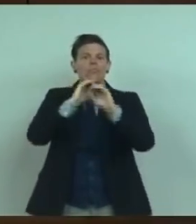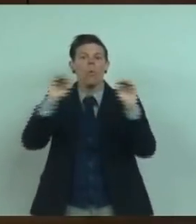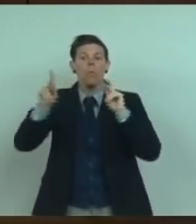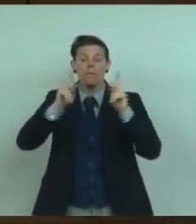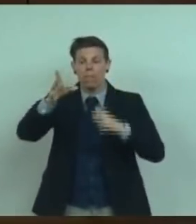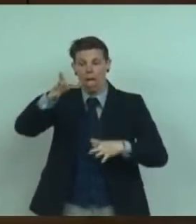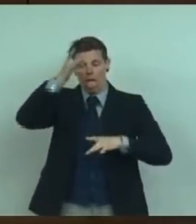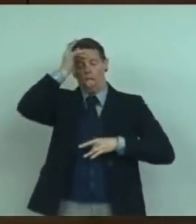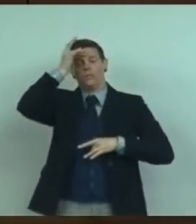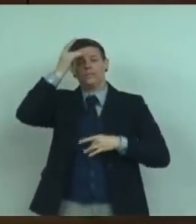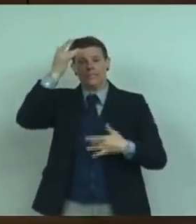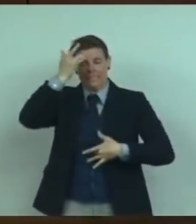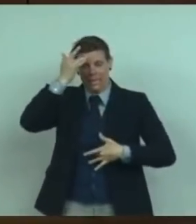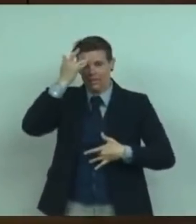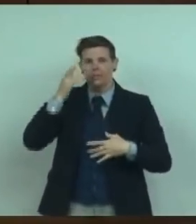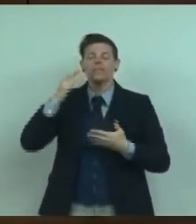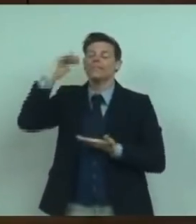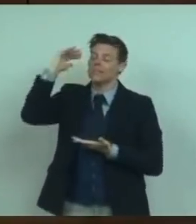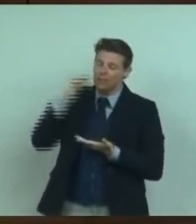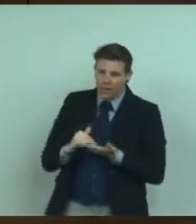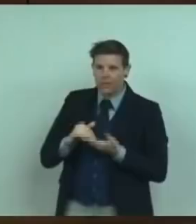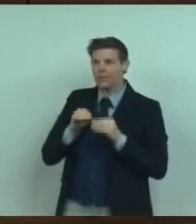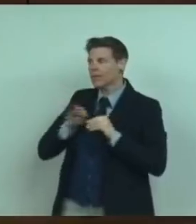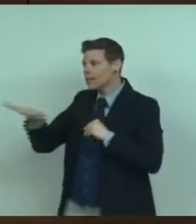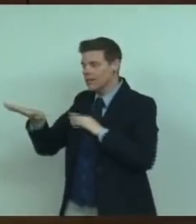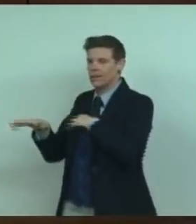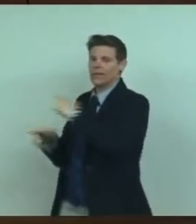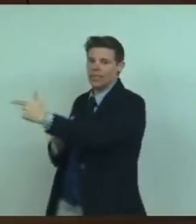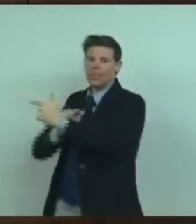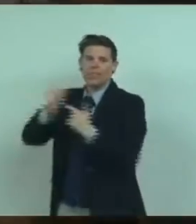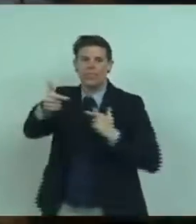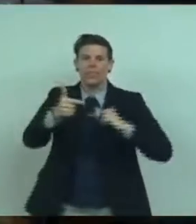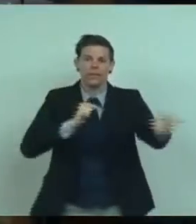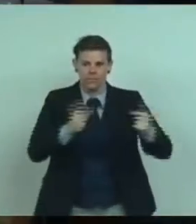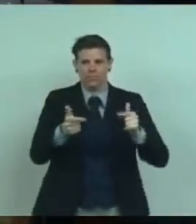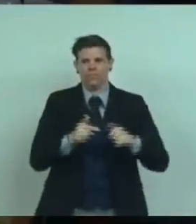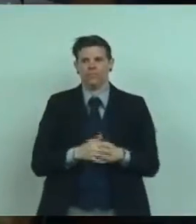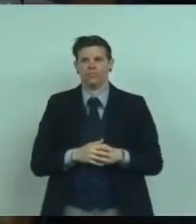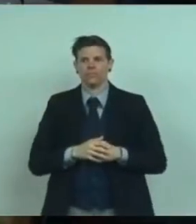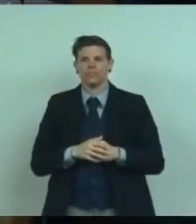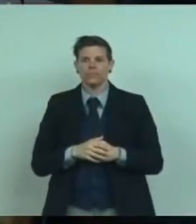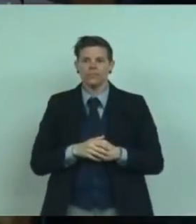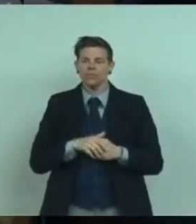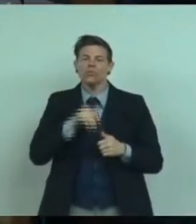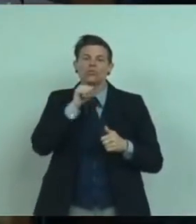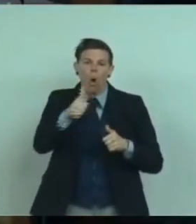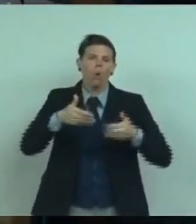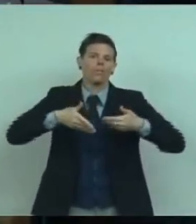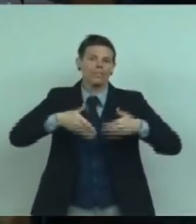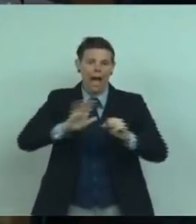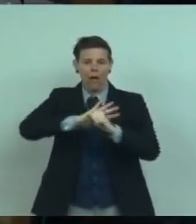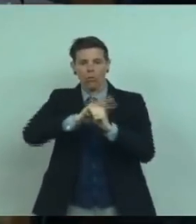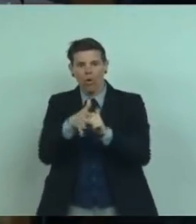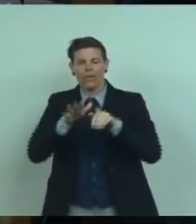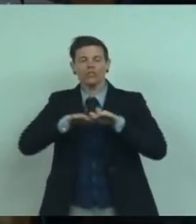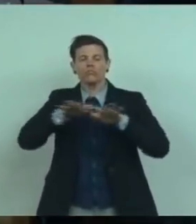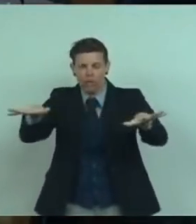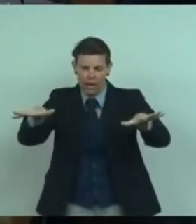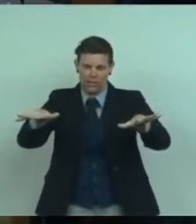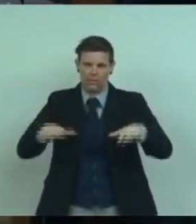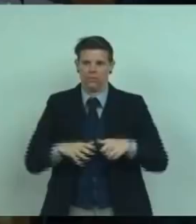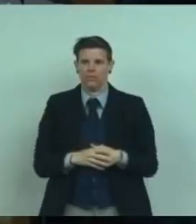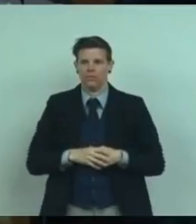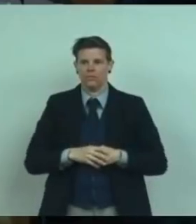to infect a single additional New Mexican. Next question. This will be our last question for the day, Governor. It is from